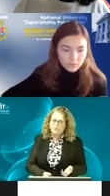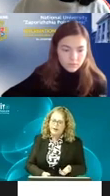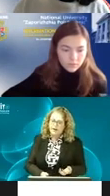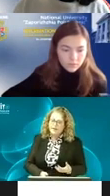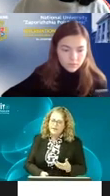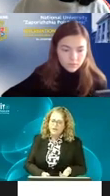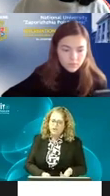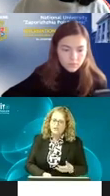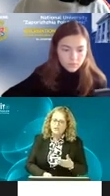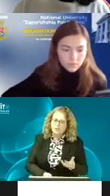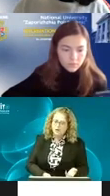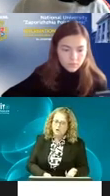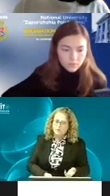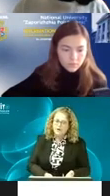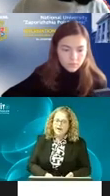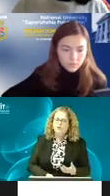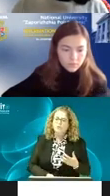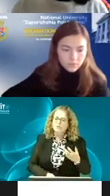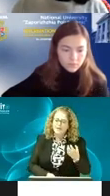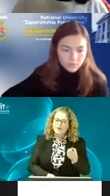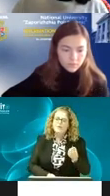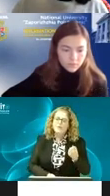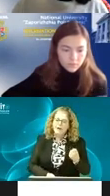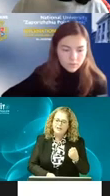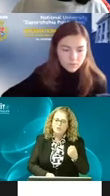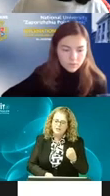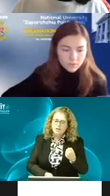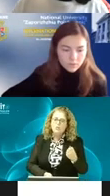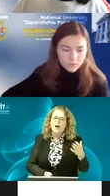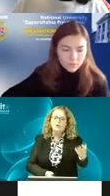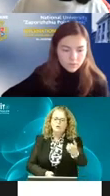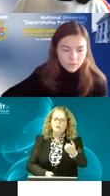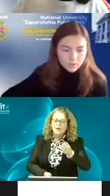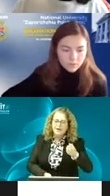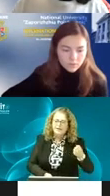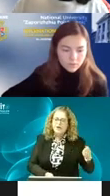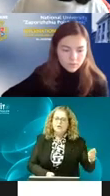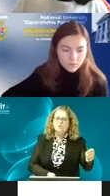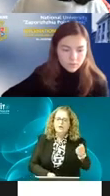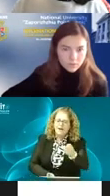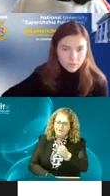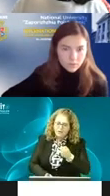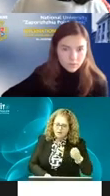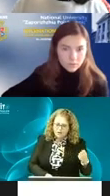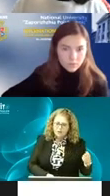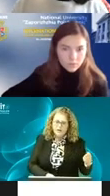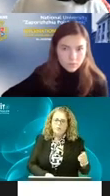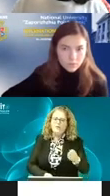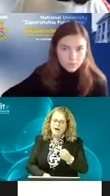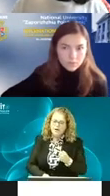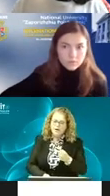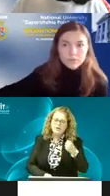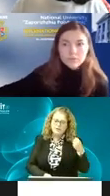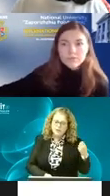entrepreneurship sessions and workshops, and to deal with applied research while you're doing it together